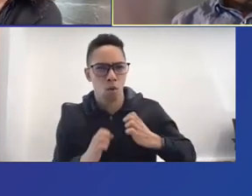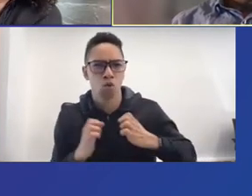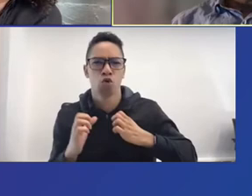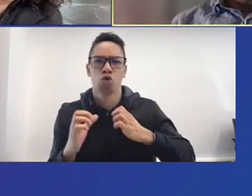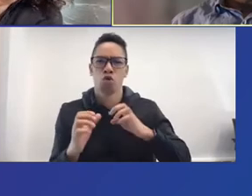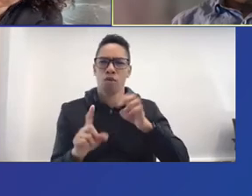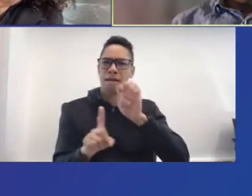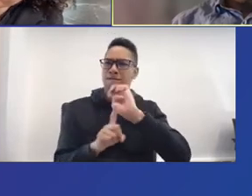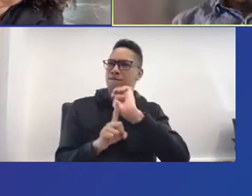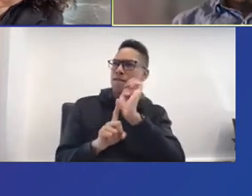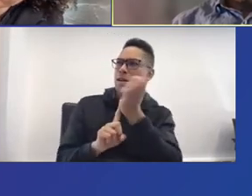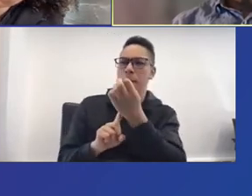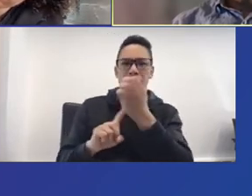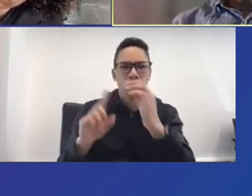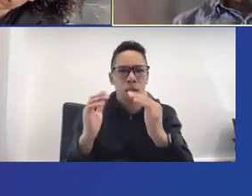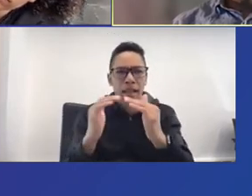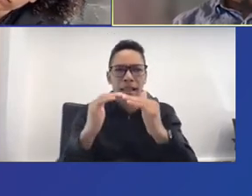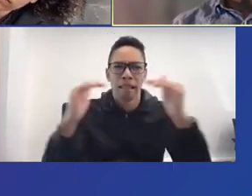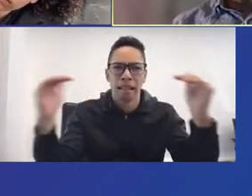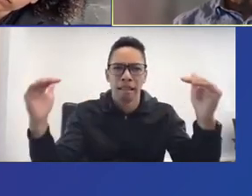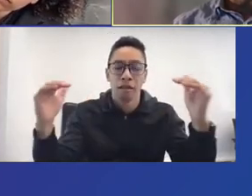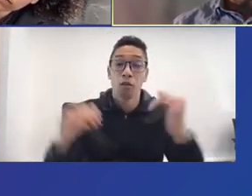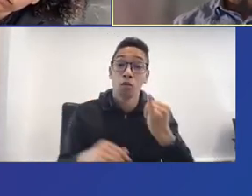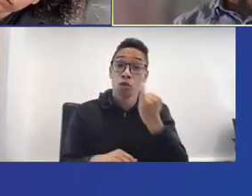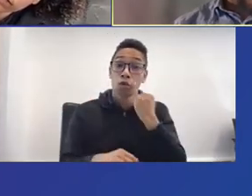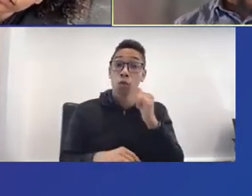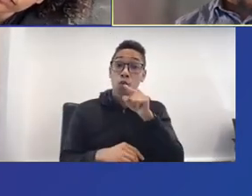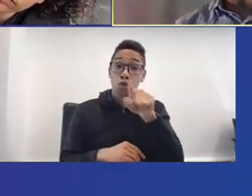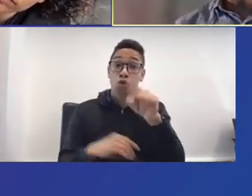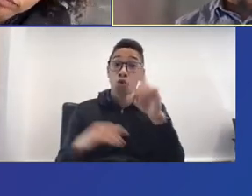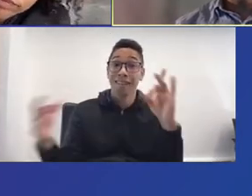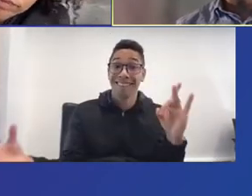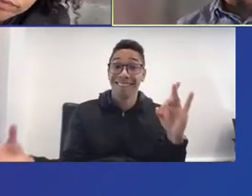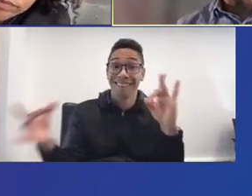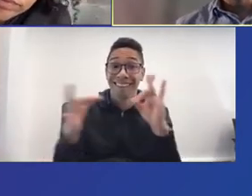level. And that, like, if you are connected,